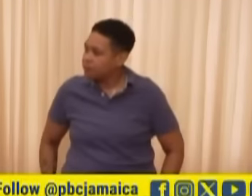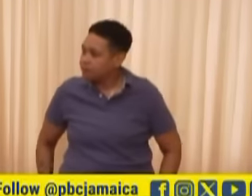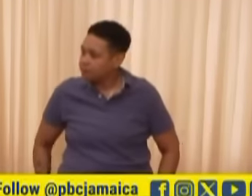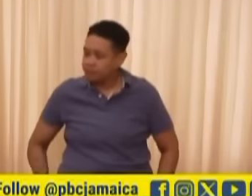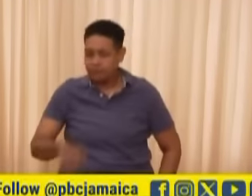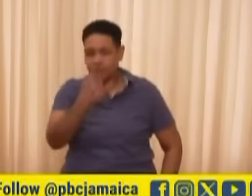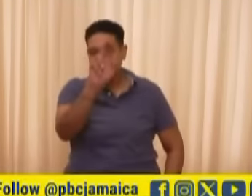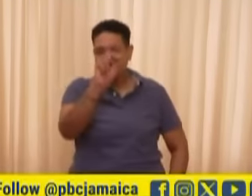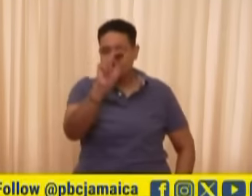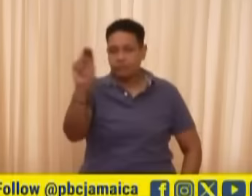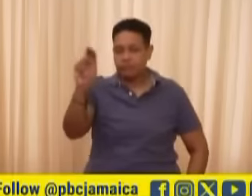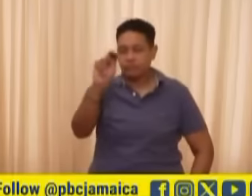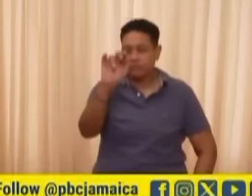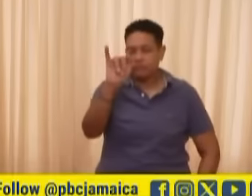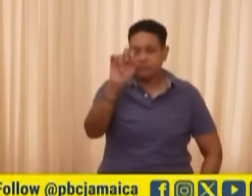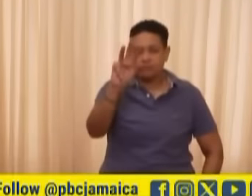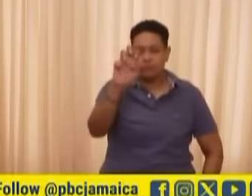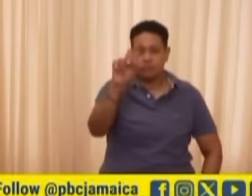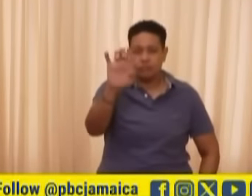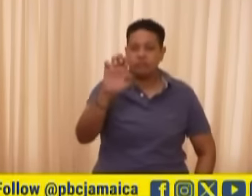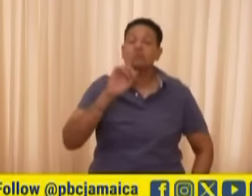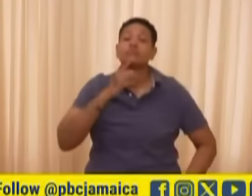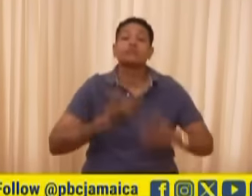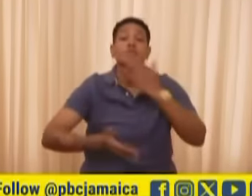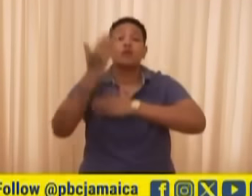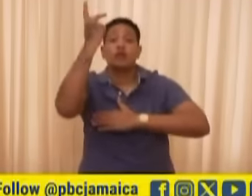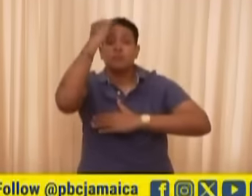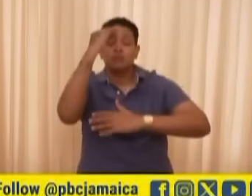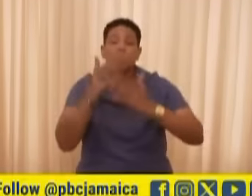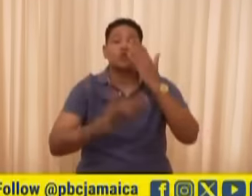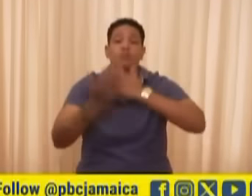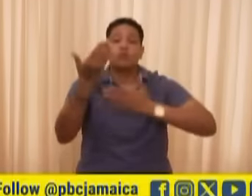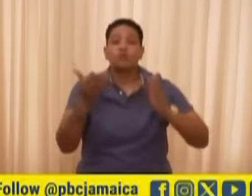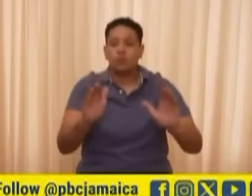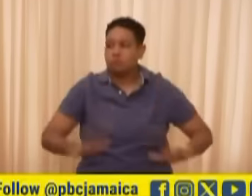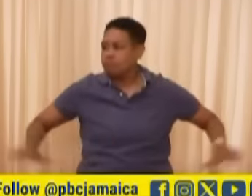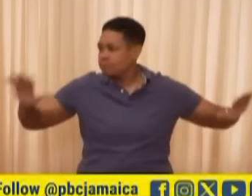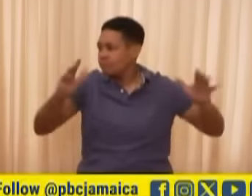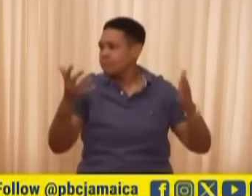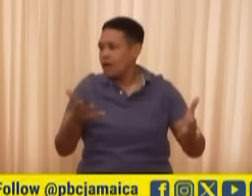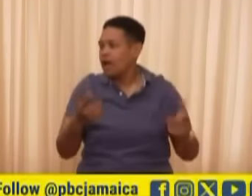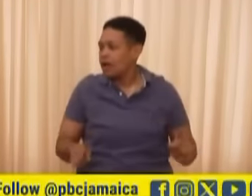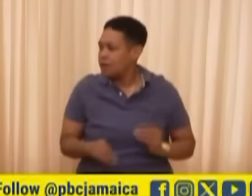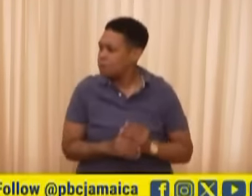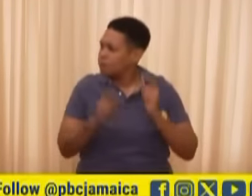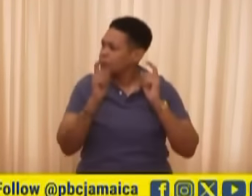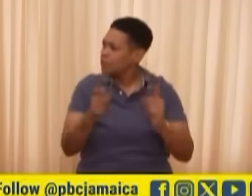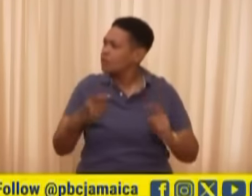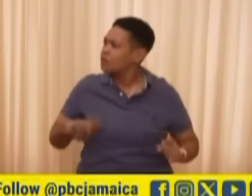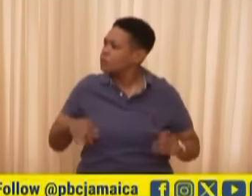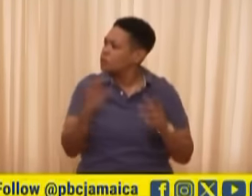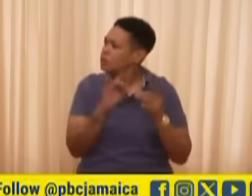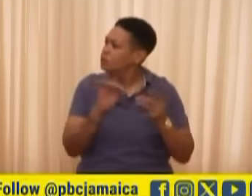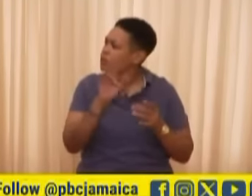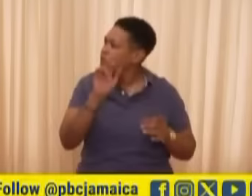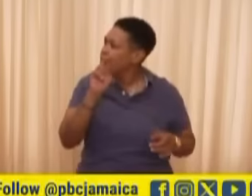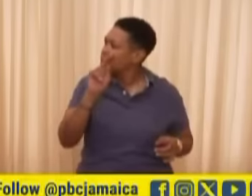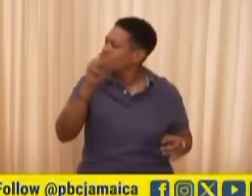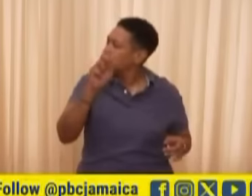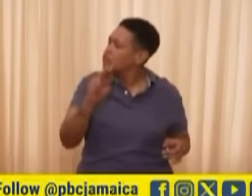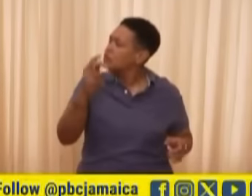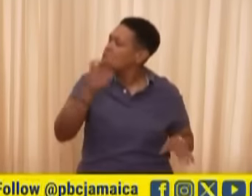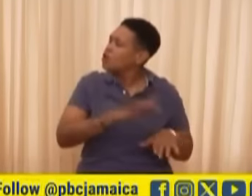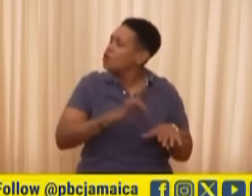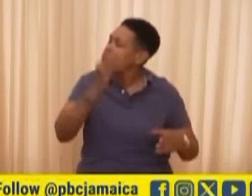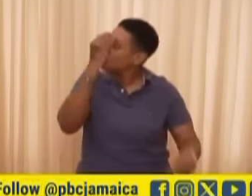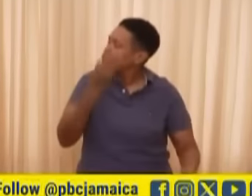Nationwide. Morning, Prime Minister. Morning to the room again. Given, we spoke with Evan Thompson earlier, he was telling us